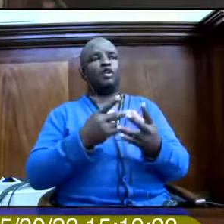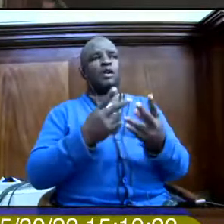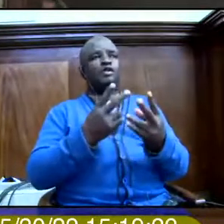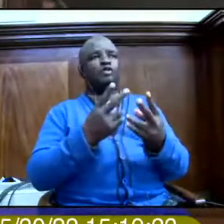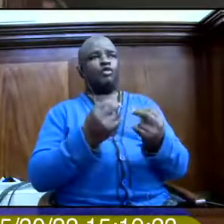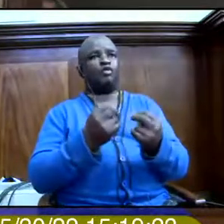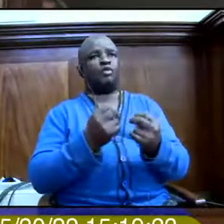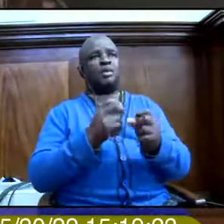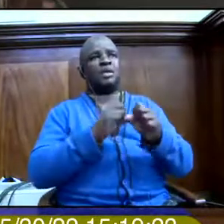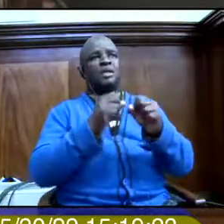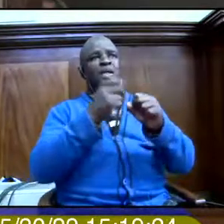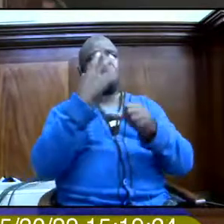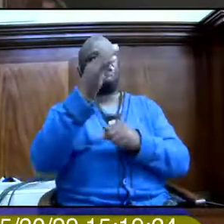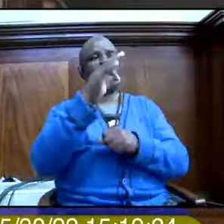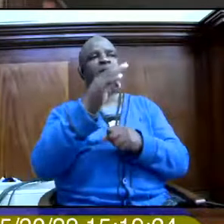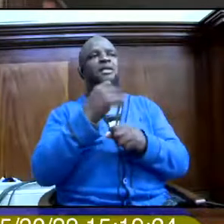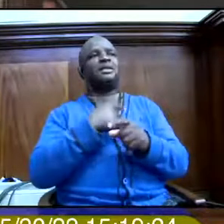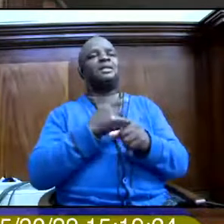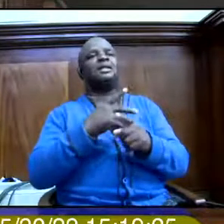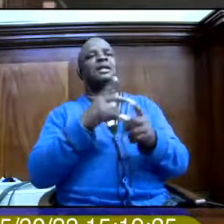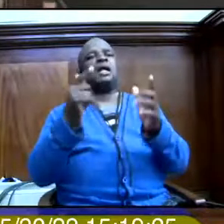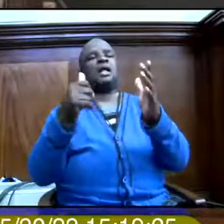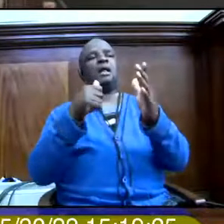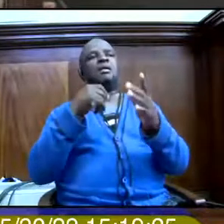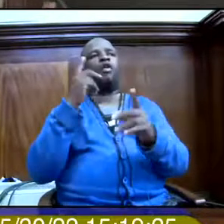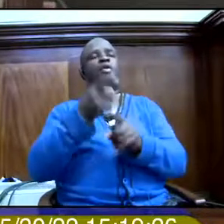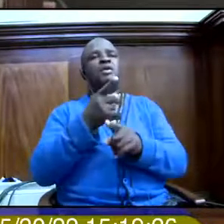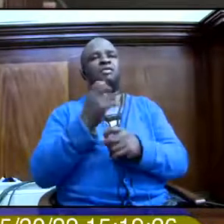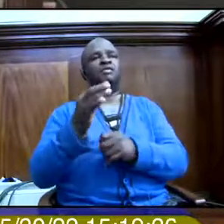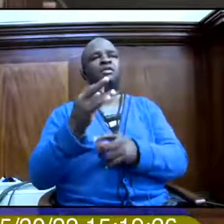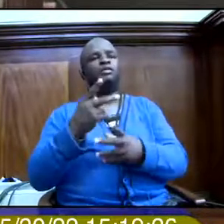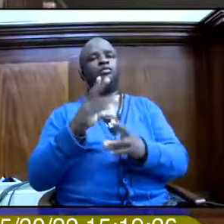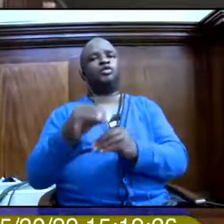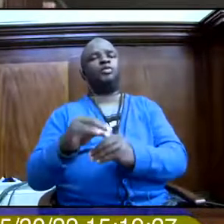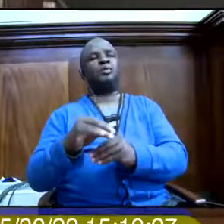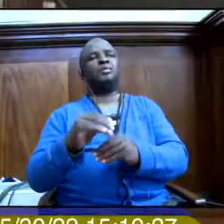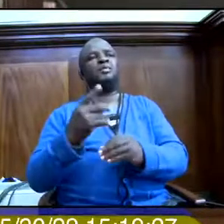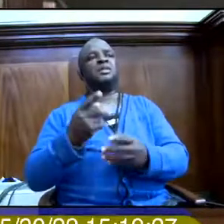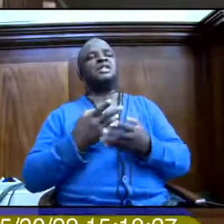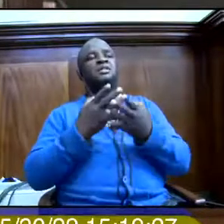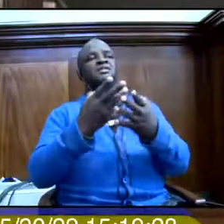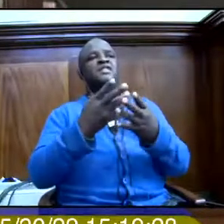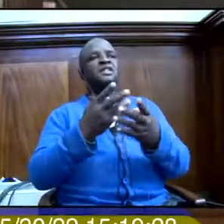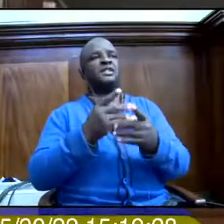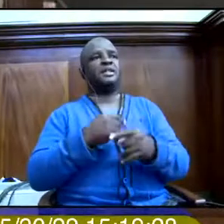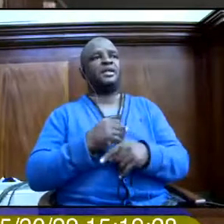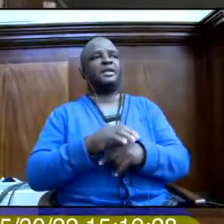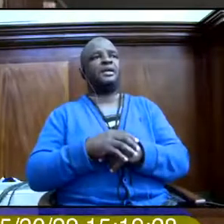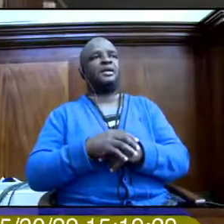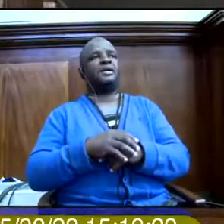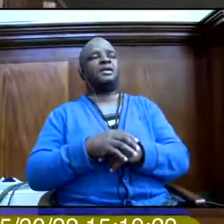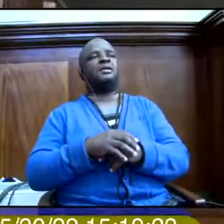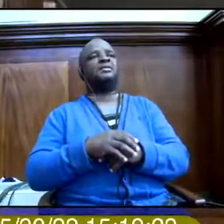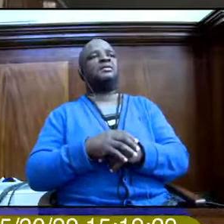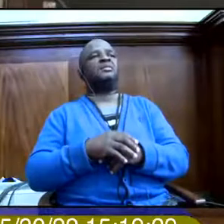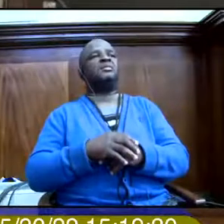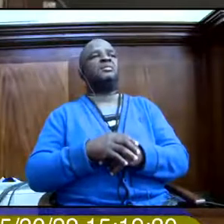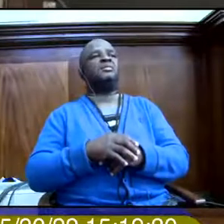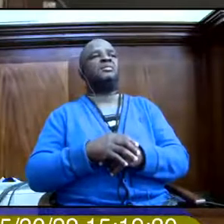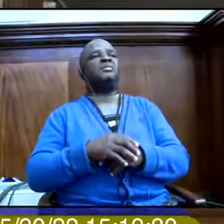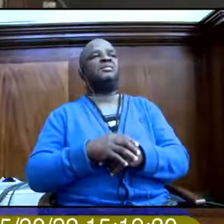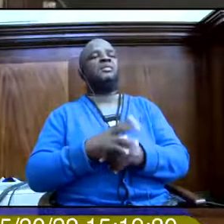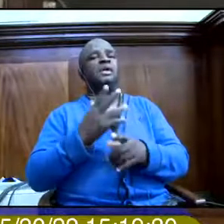moratorium on all evictions and services disconnection and nation nationalization of